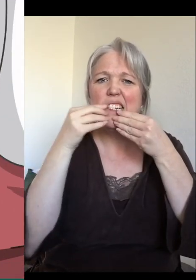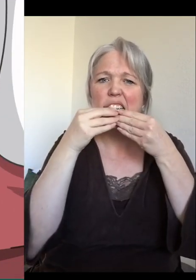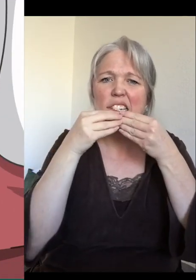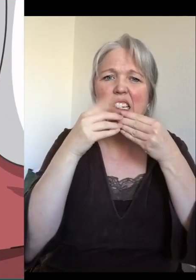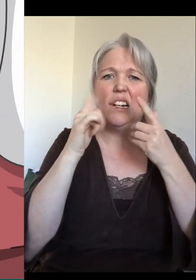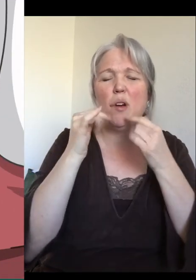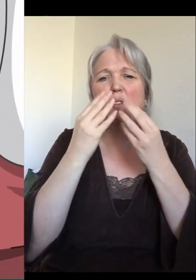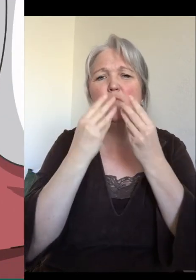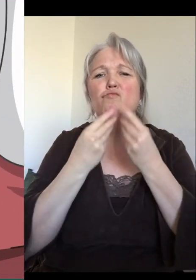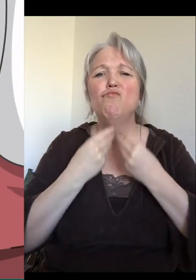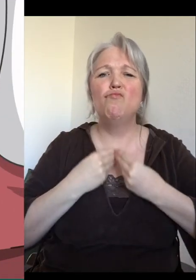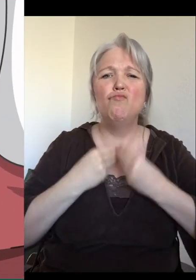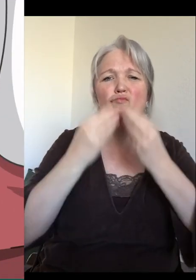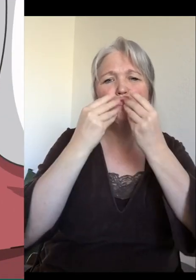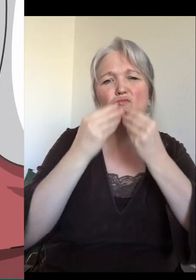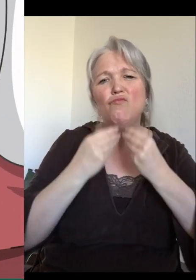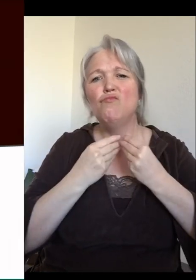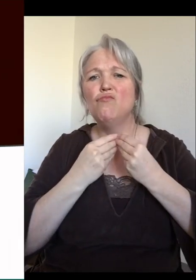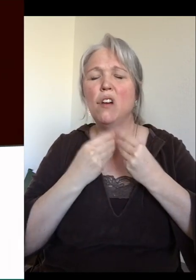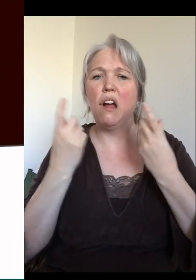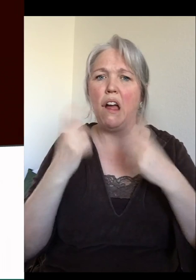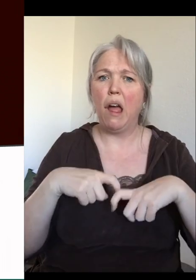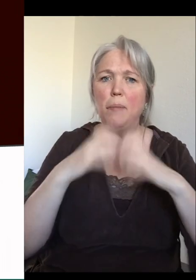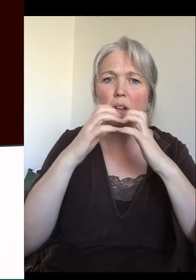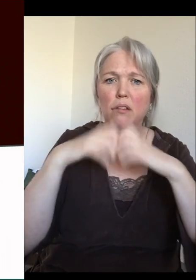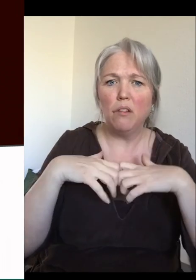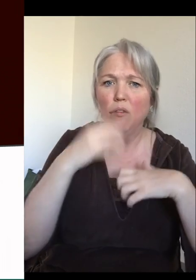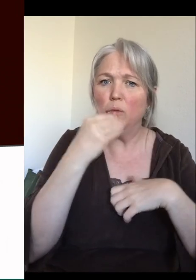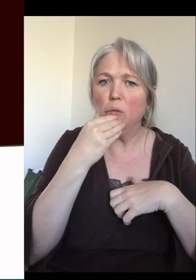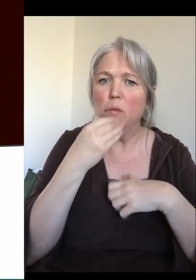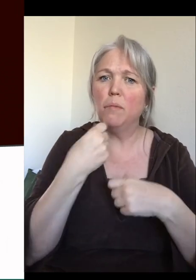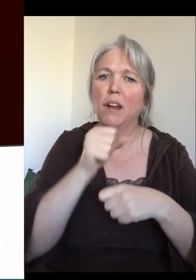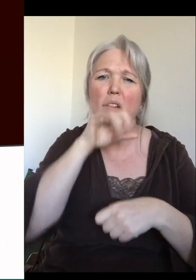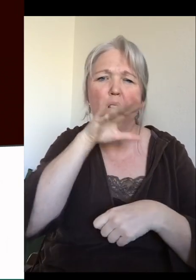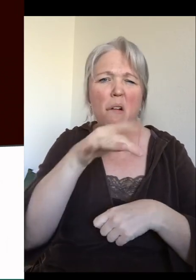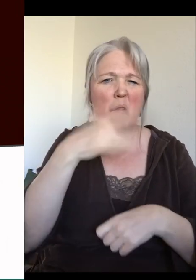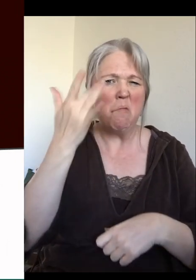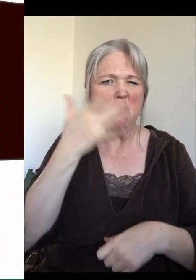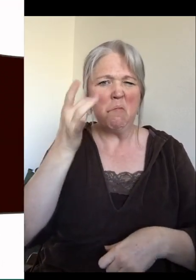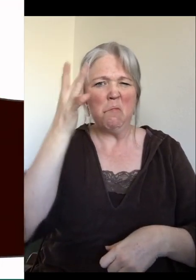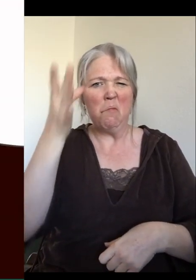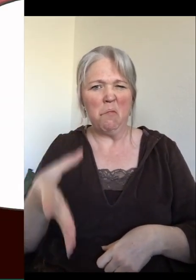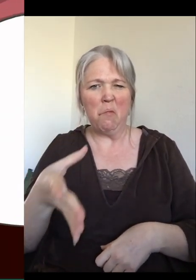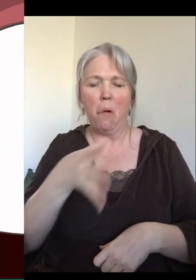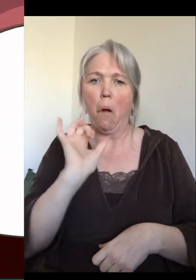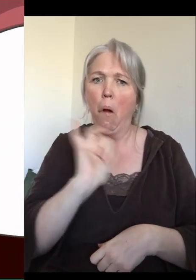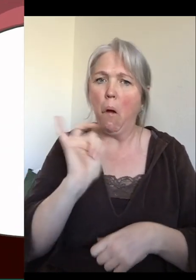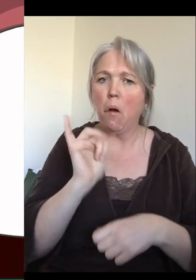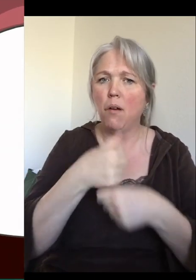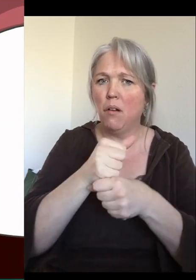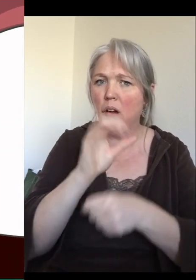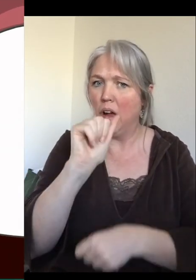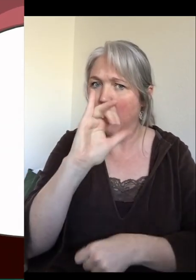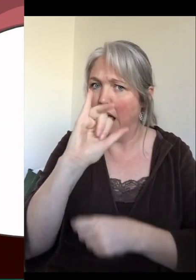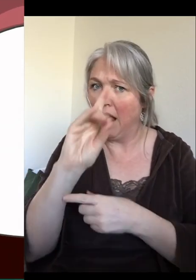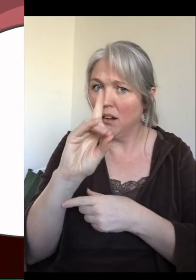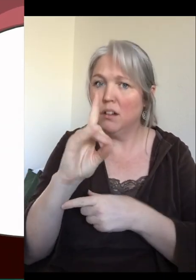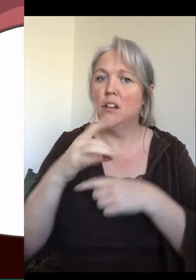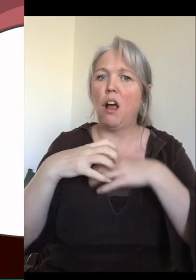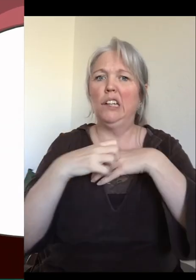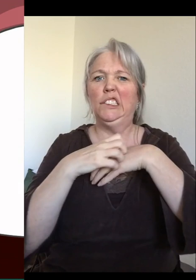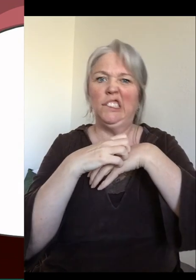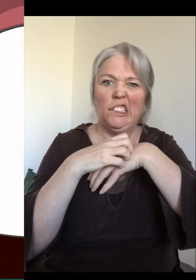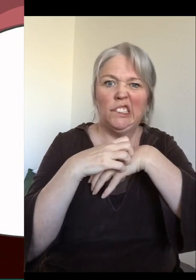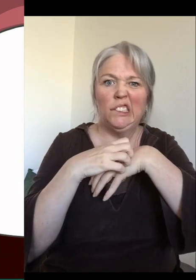unpleasant. And they also produce acids that beat away at our teeth and gums. That can lead to cavities,